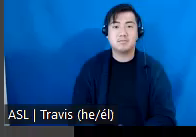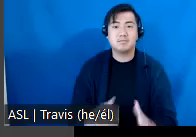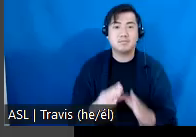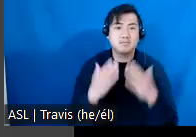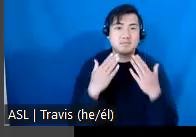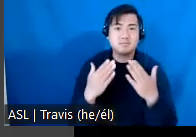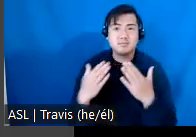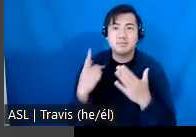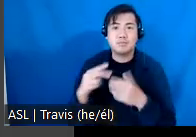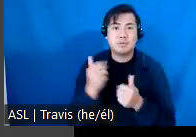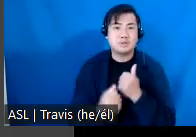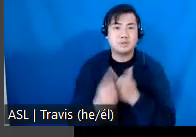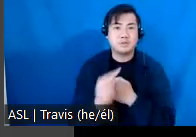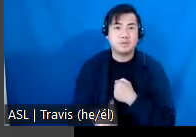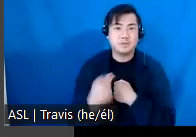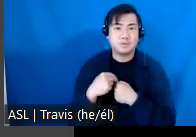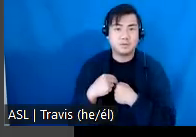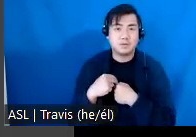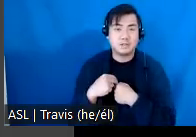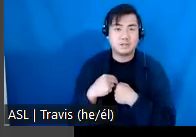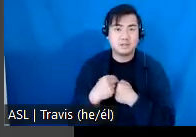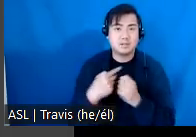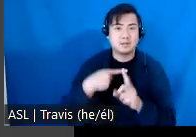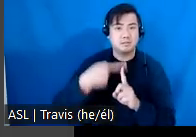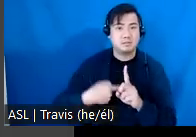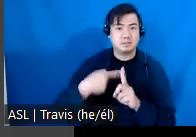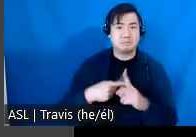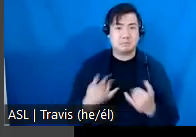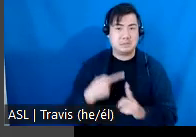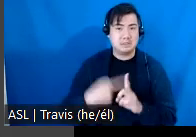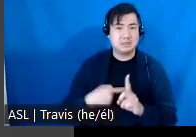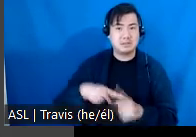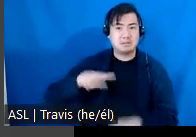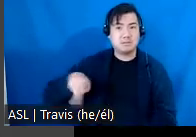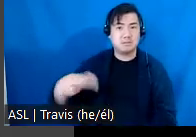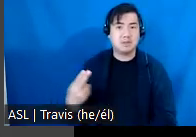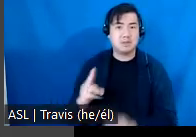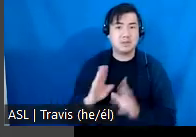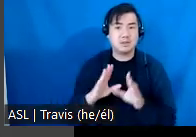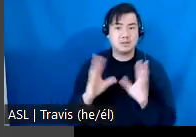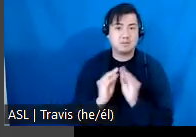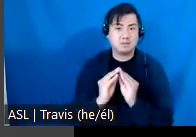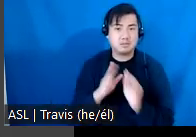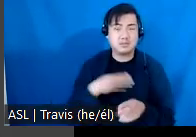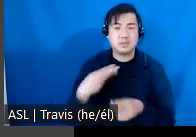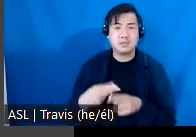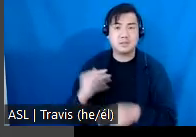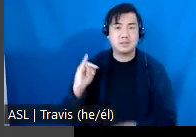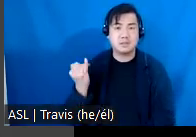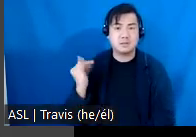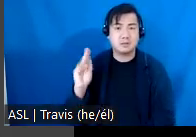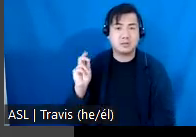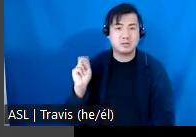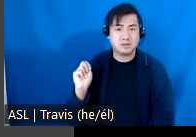Everyone for joining our monthly now PH partnership call. My name is Justin Jeffrey. For